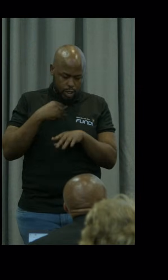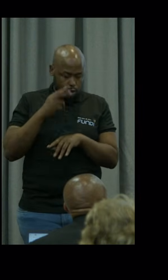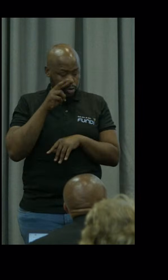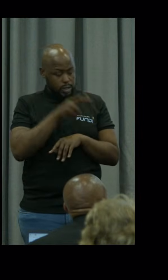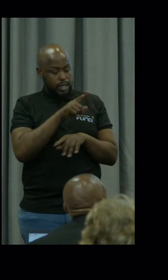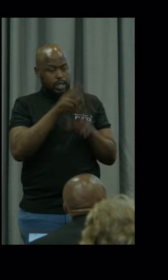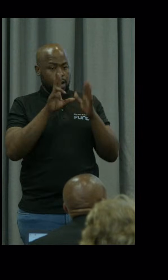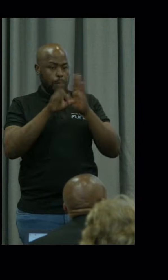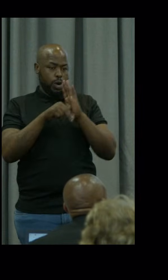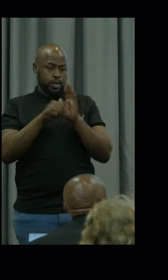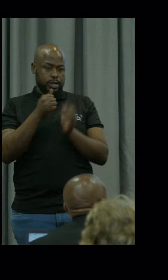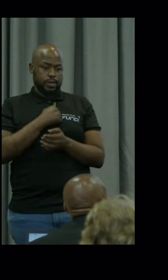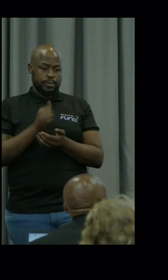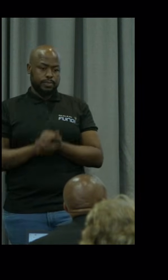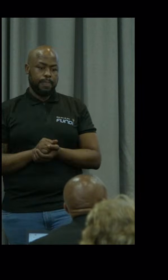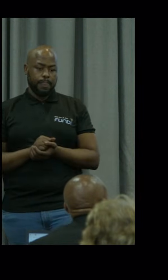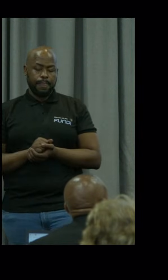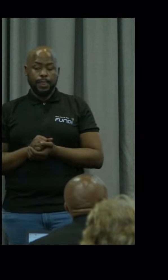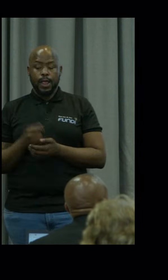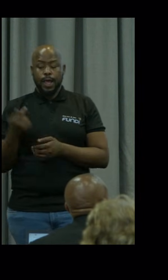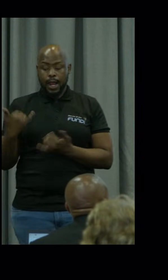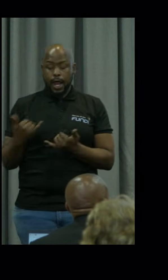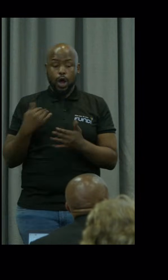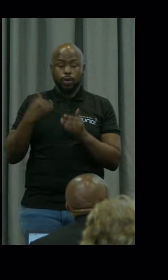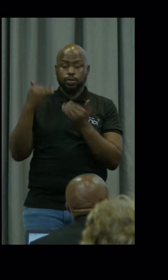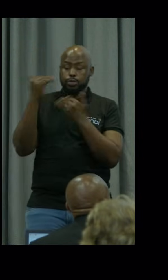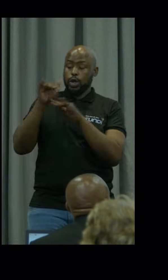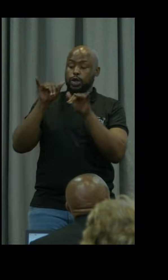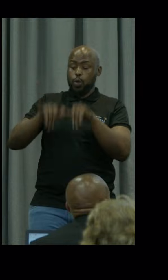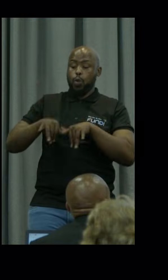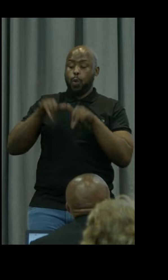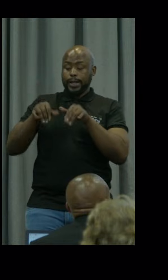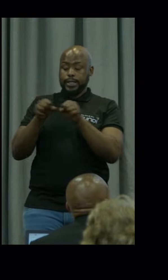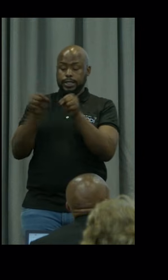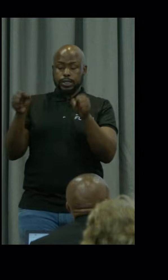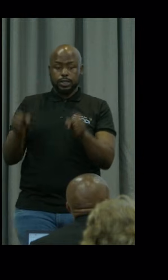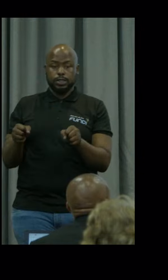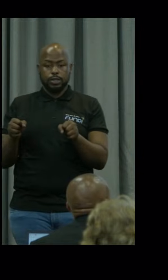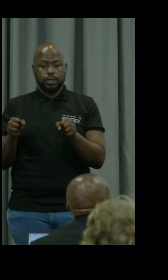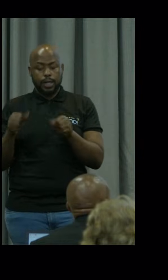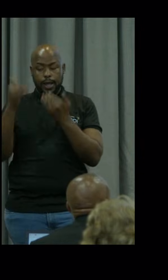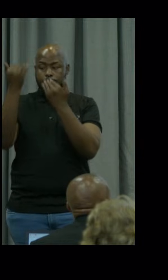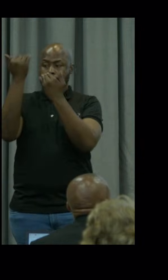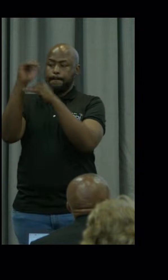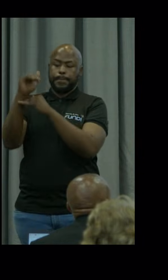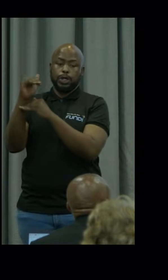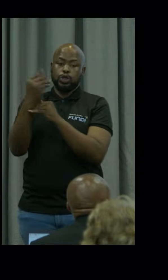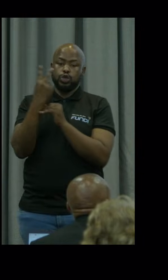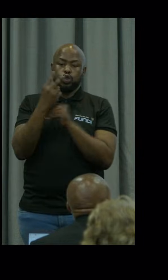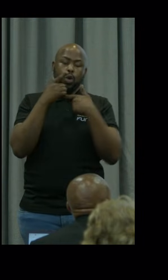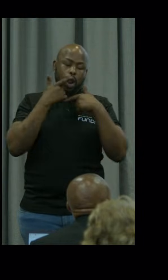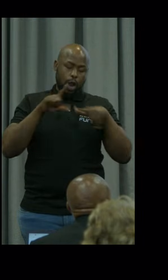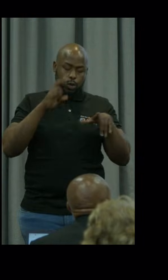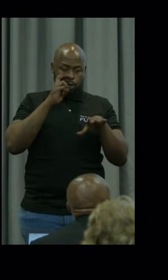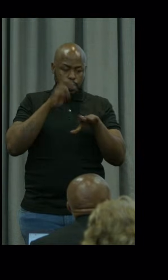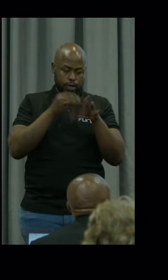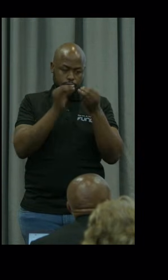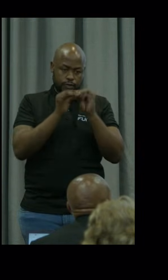policy. The current limitation of the weighting system, it caps it at 2 languages, so we need to have a look at